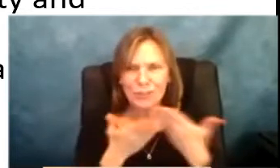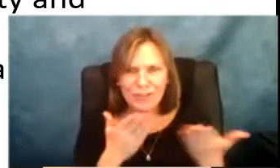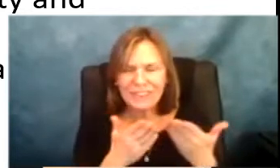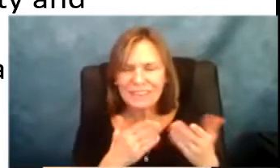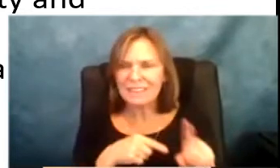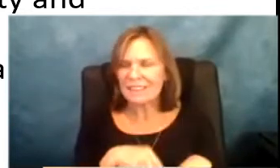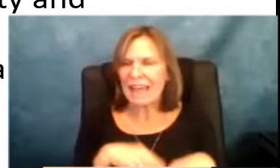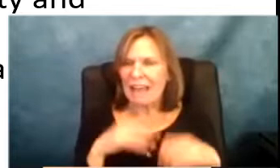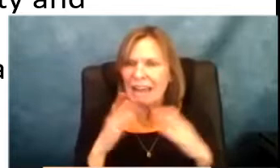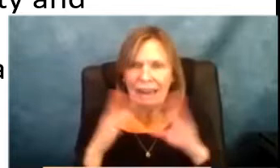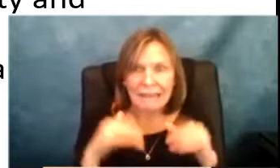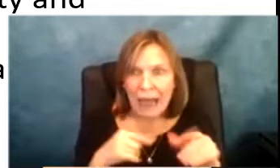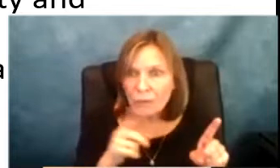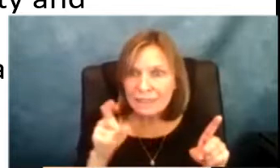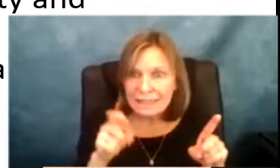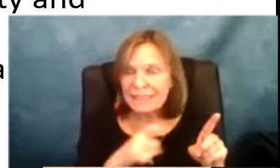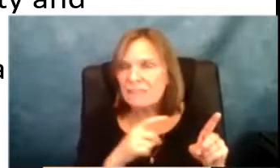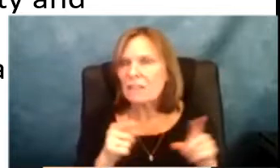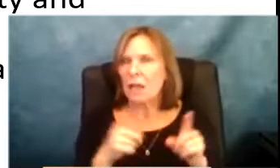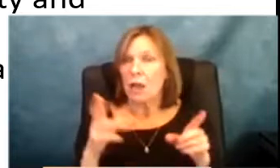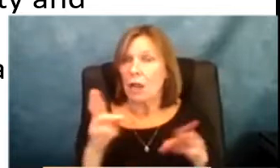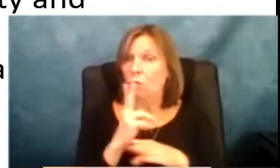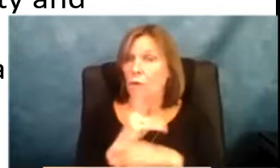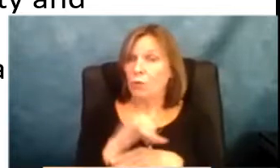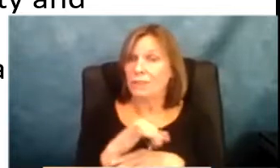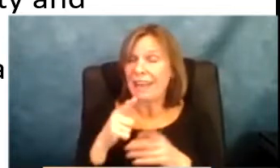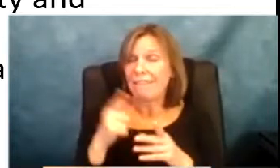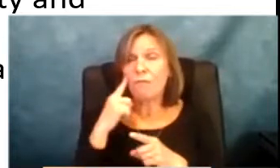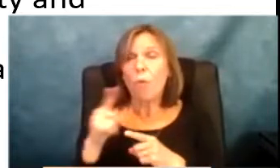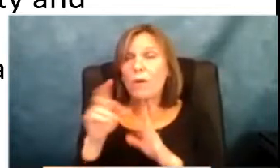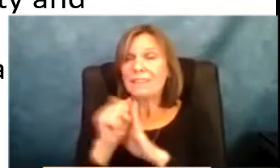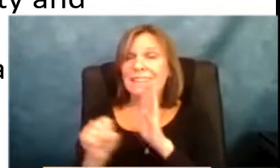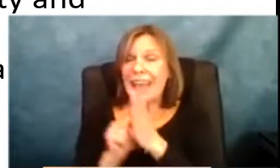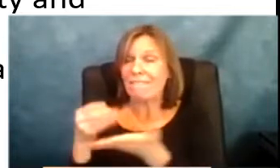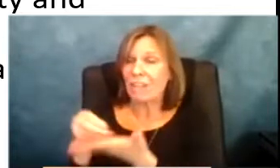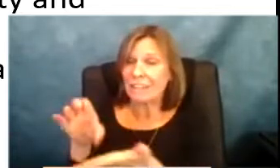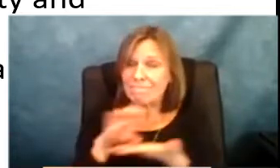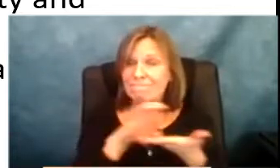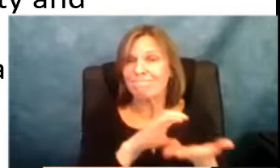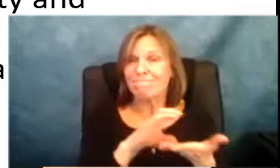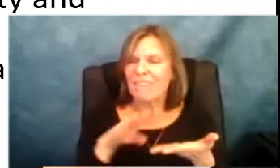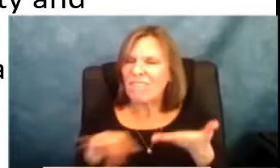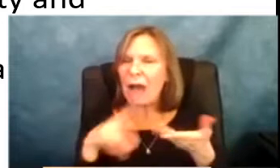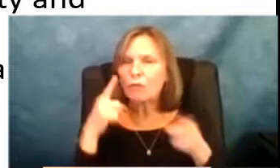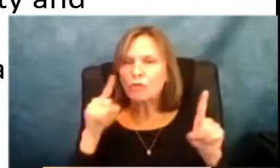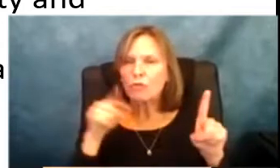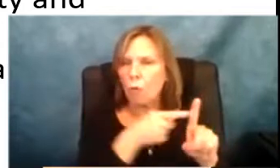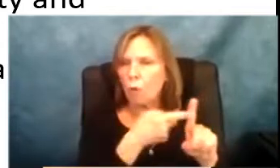It was used also to show the necessity of accessing state-funded housing vouchers for emergency transitions from congregate